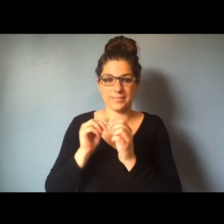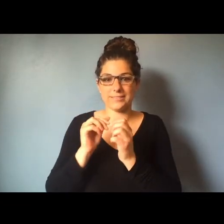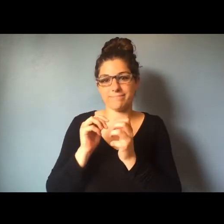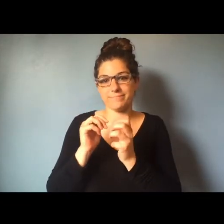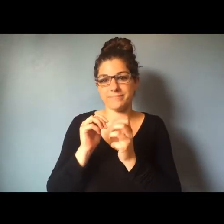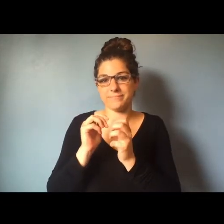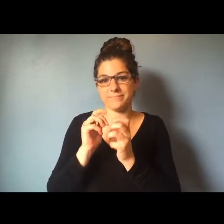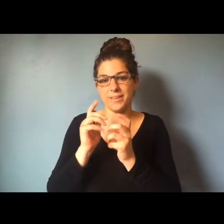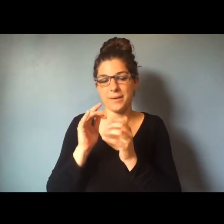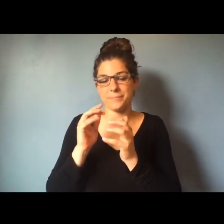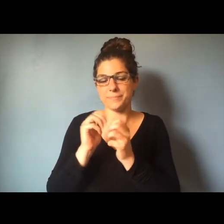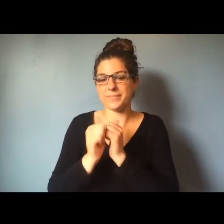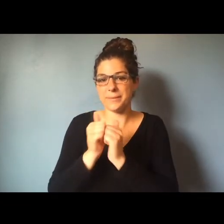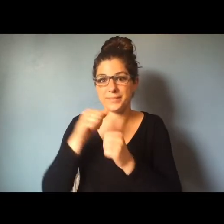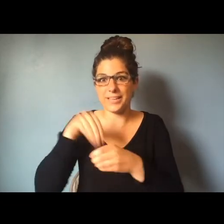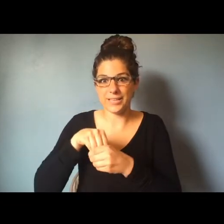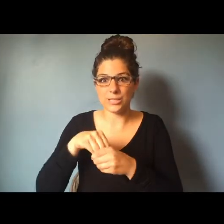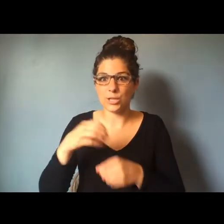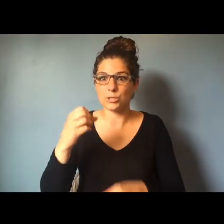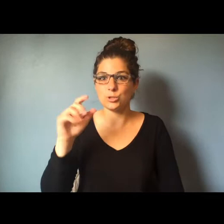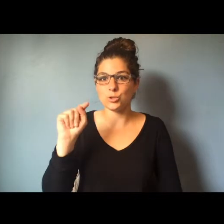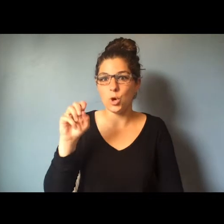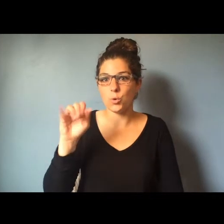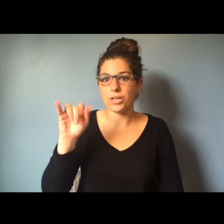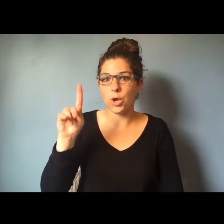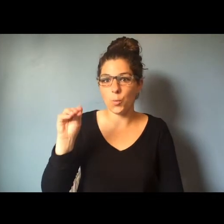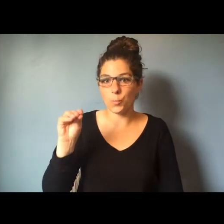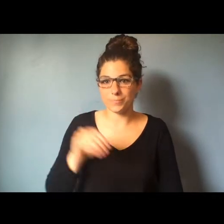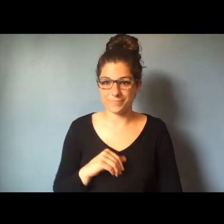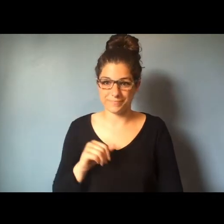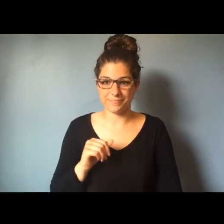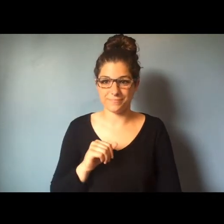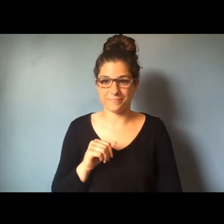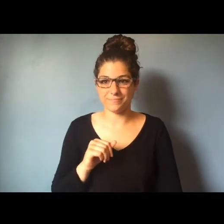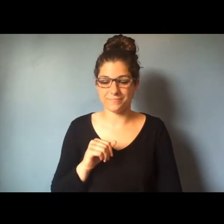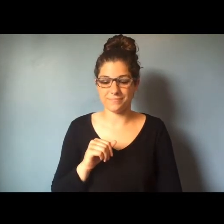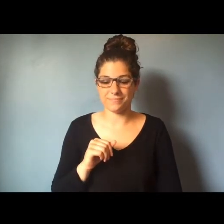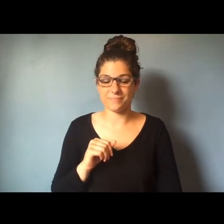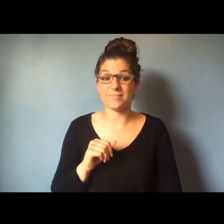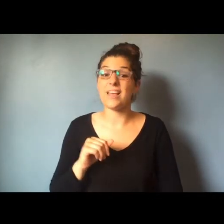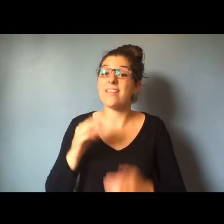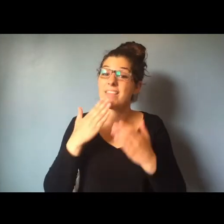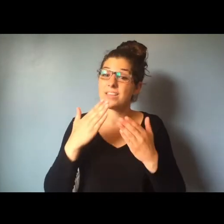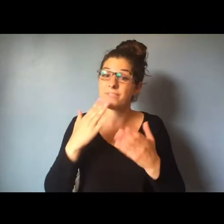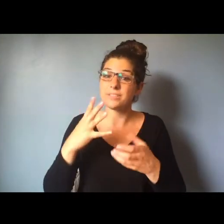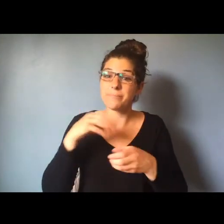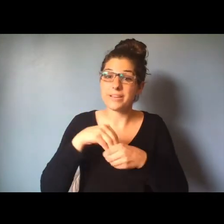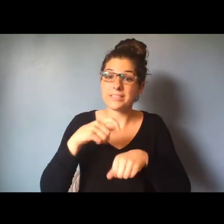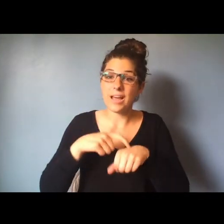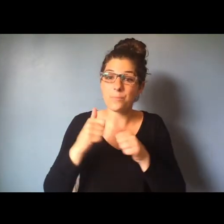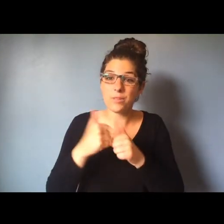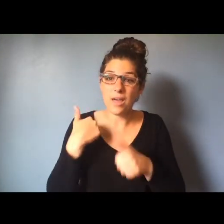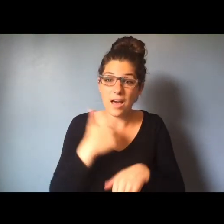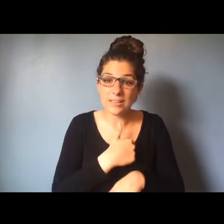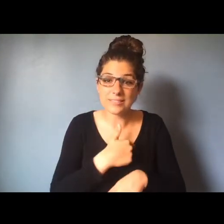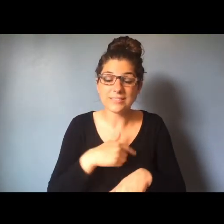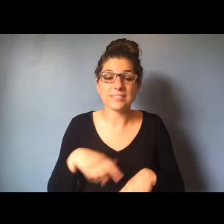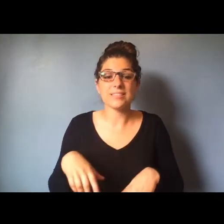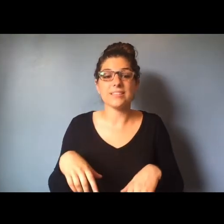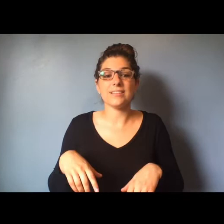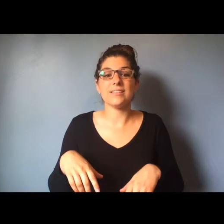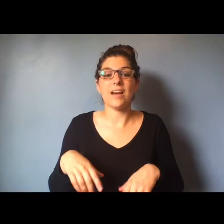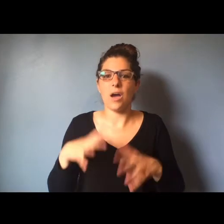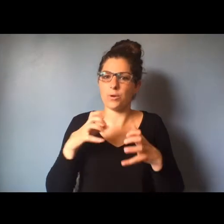Tokyo. So thank you all for spending some time with us today. I want to get right kind